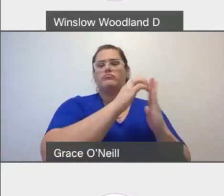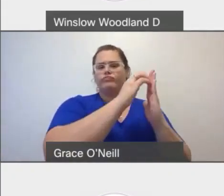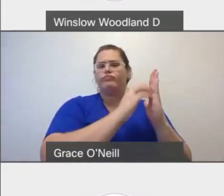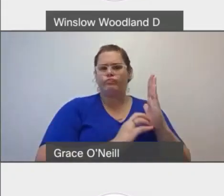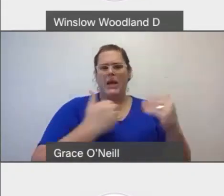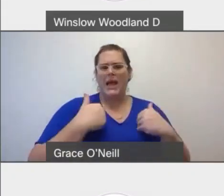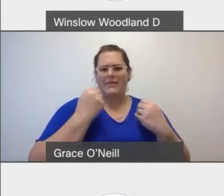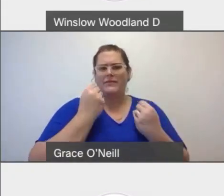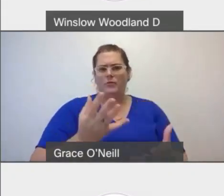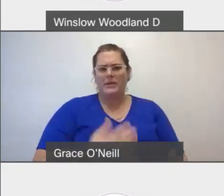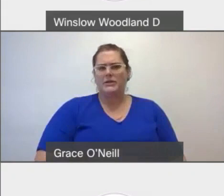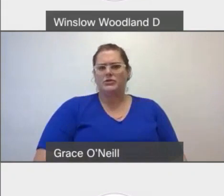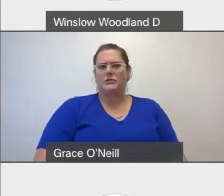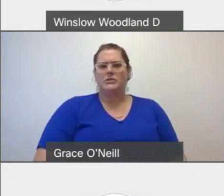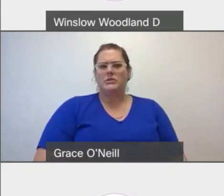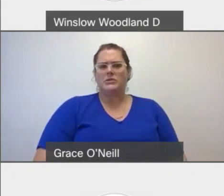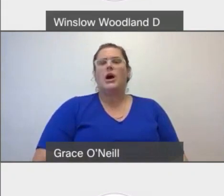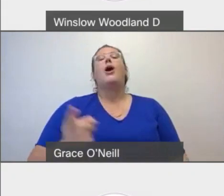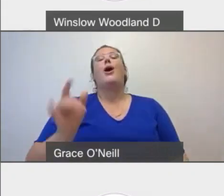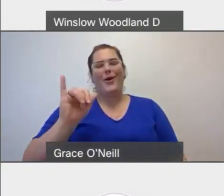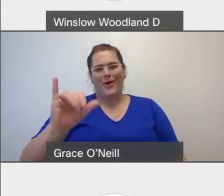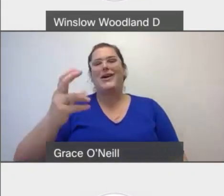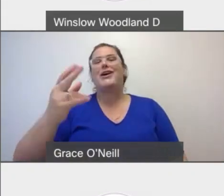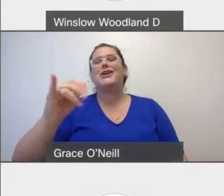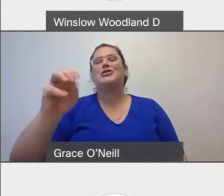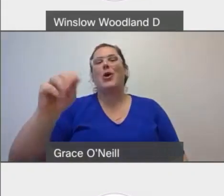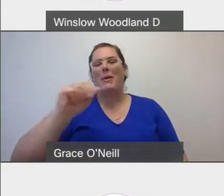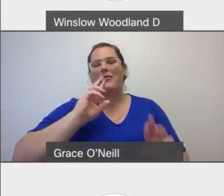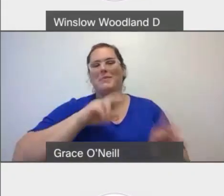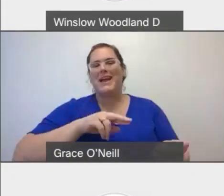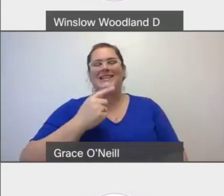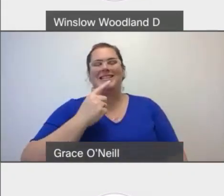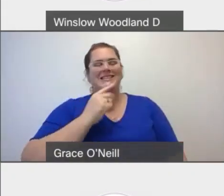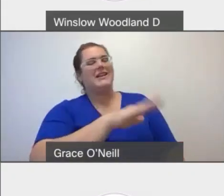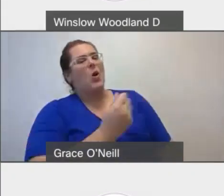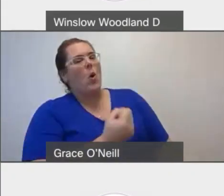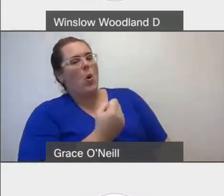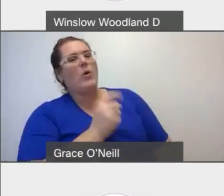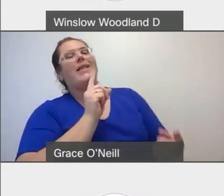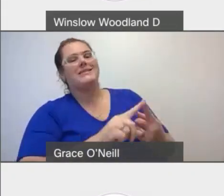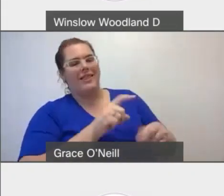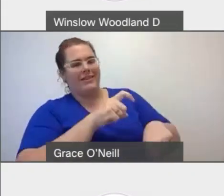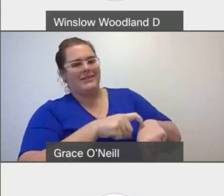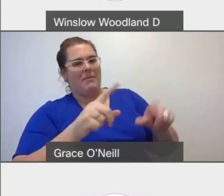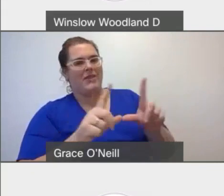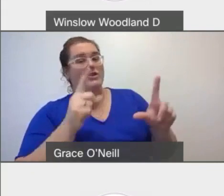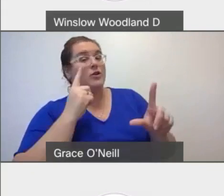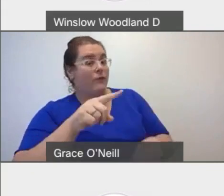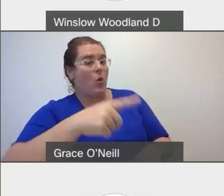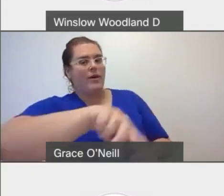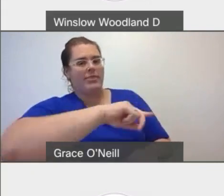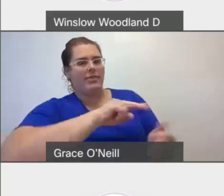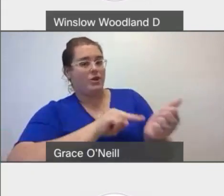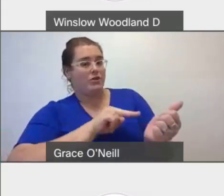submit. Ah, thank you. Hold until the time of licensure for nurses is what Chioma has said.